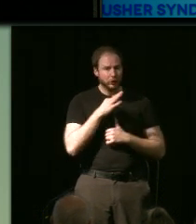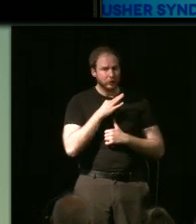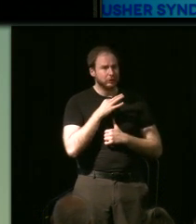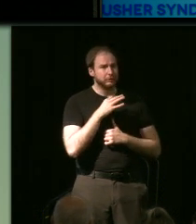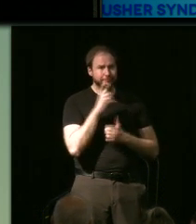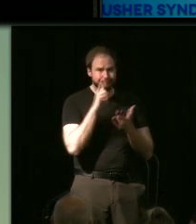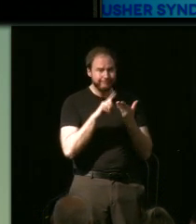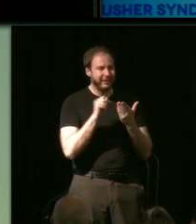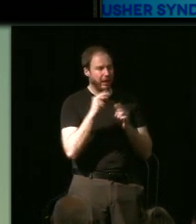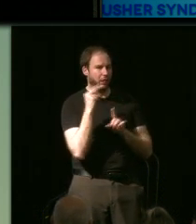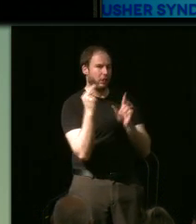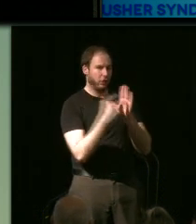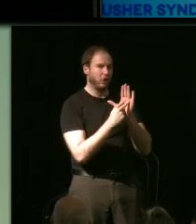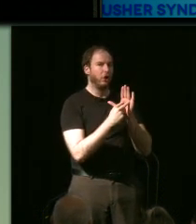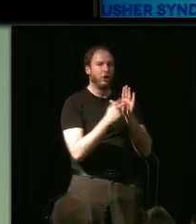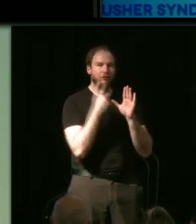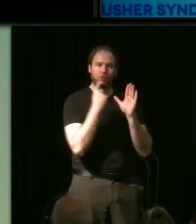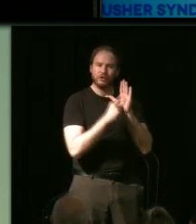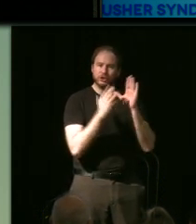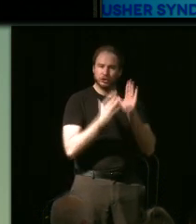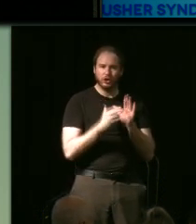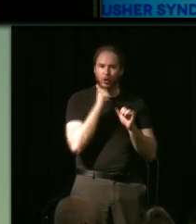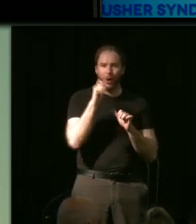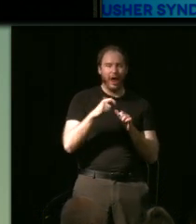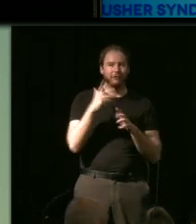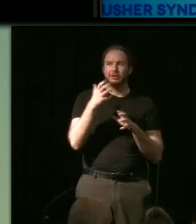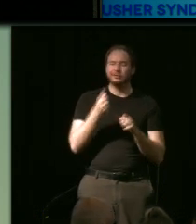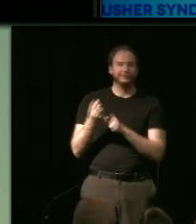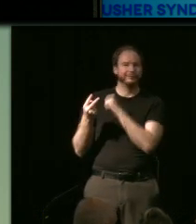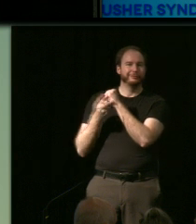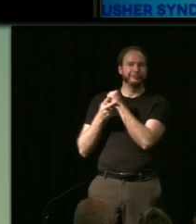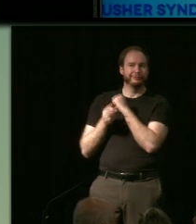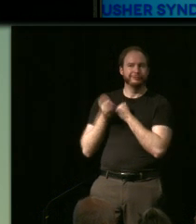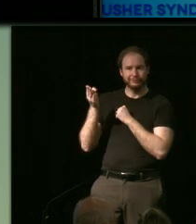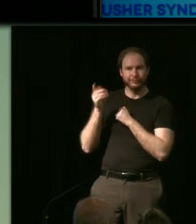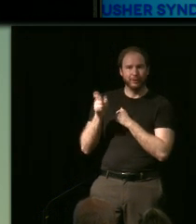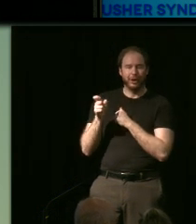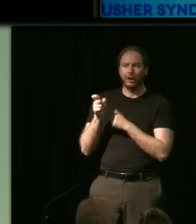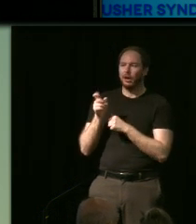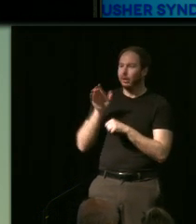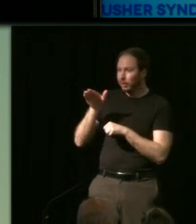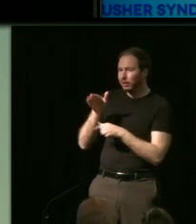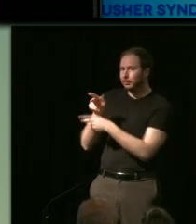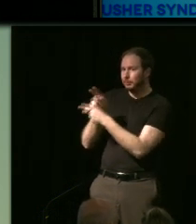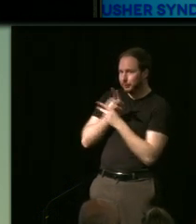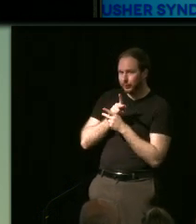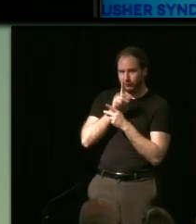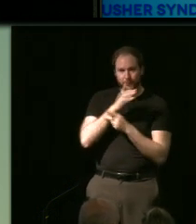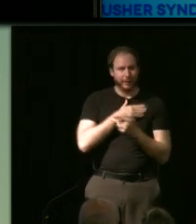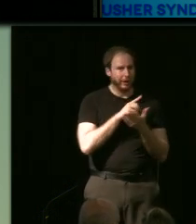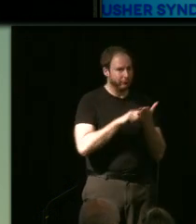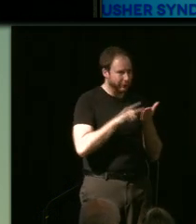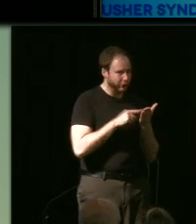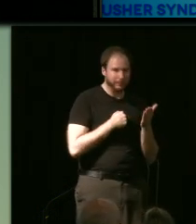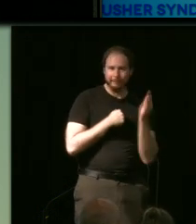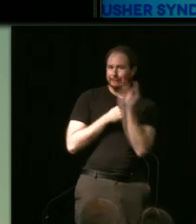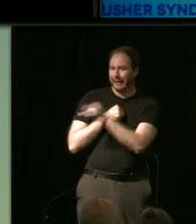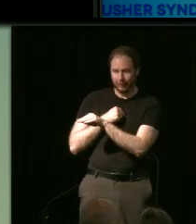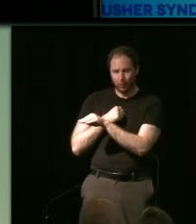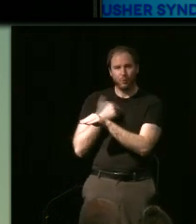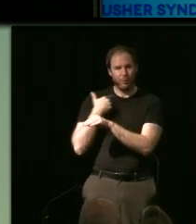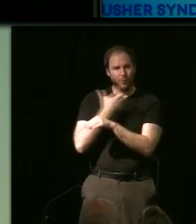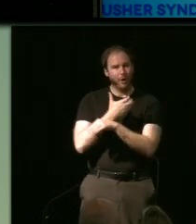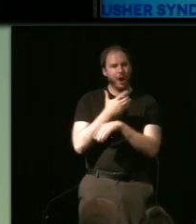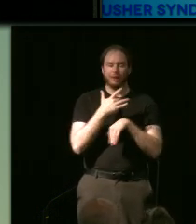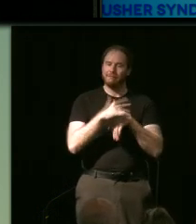support researchers and not having it housed sort of one study at a time. So we're open to collaboration with all kinds of